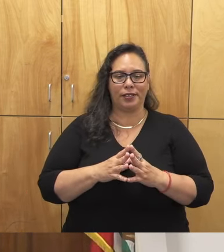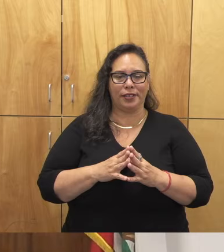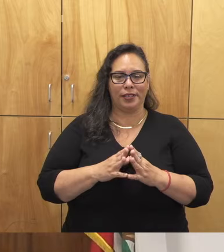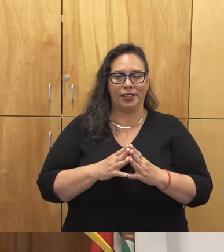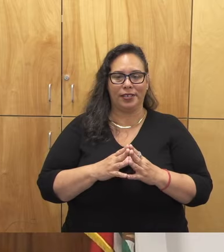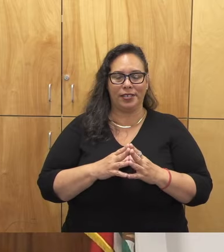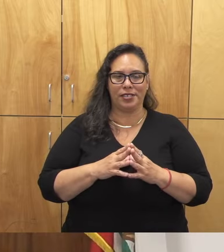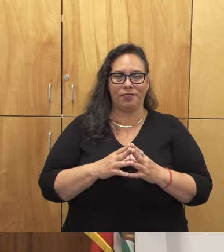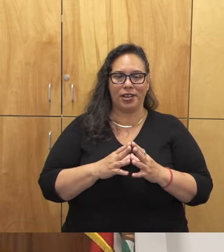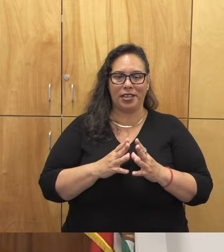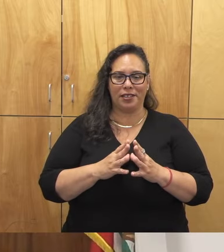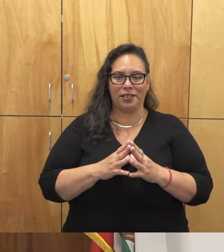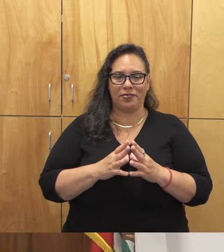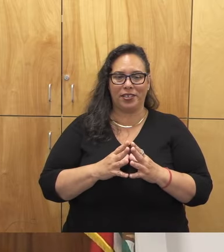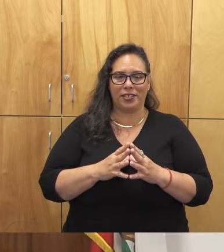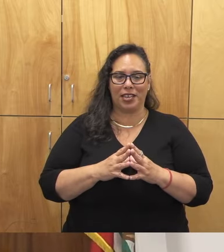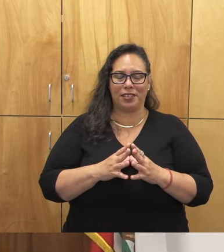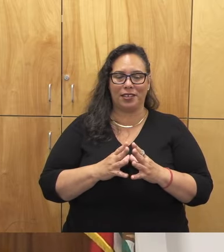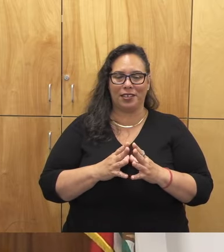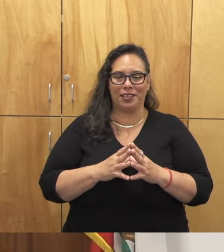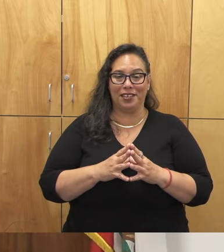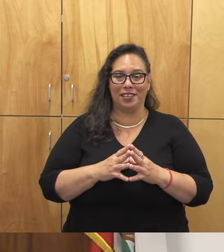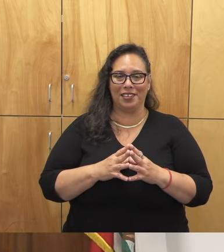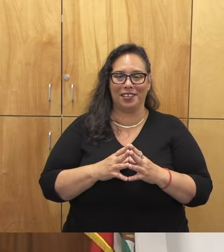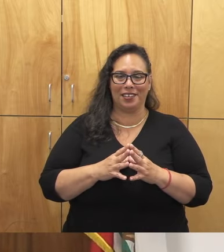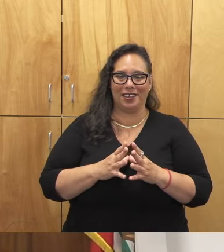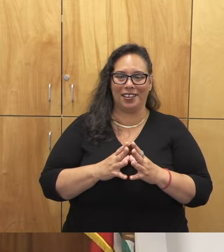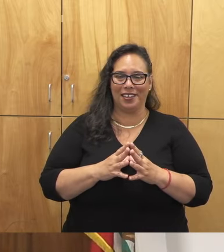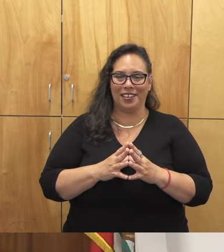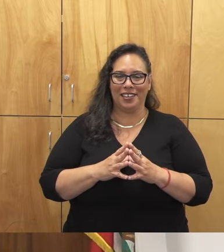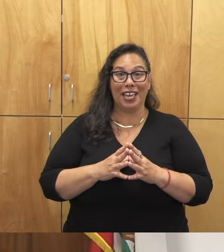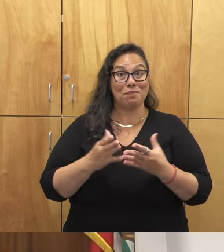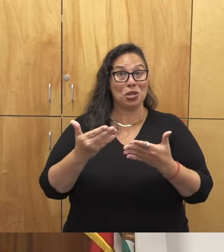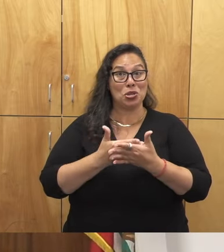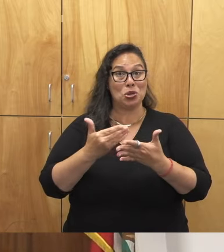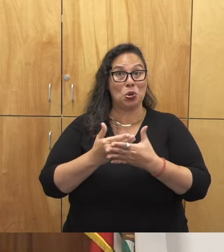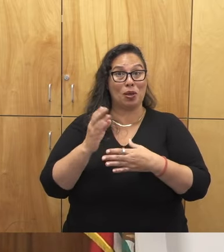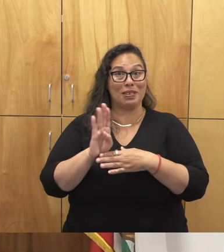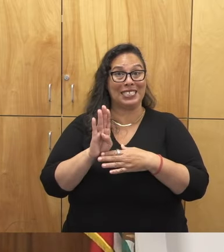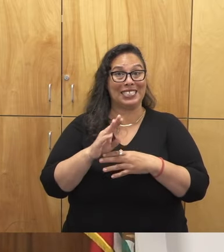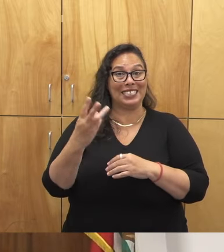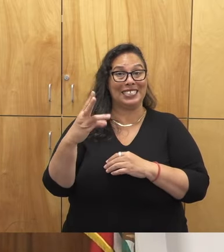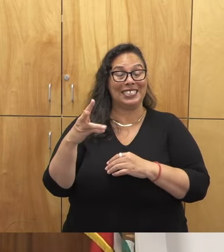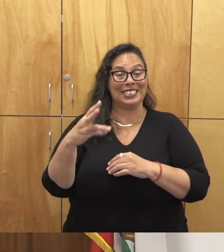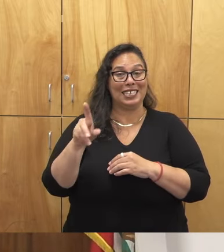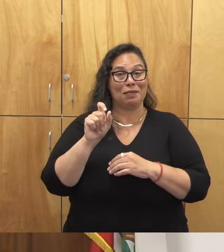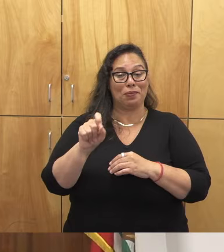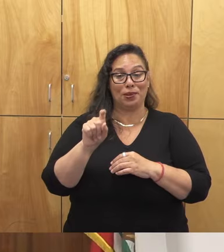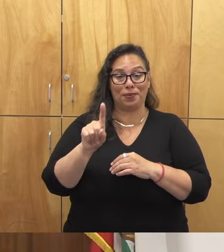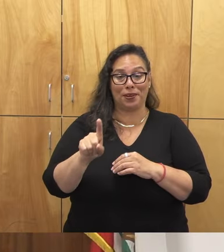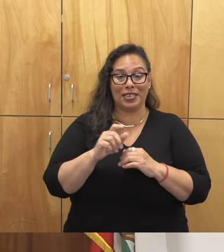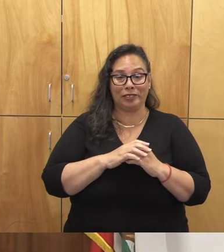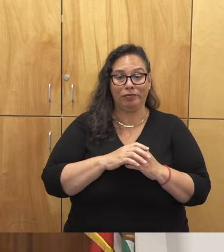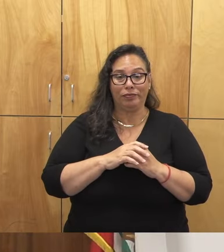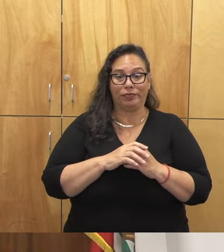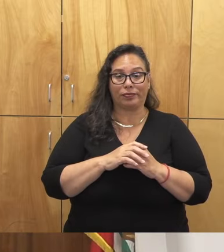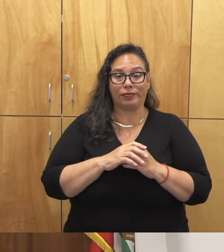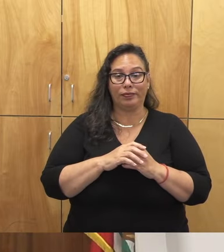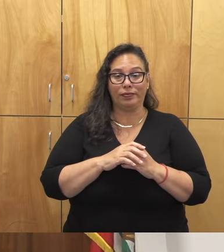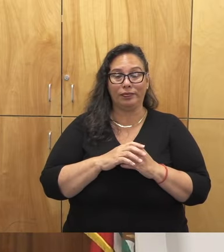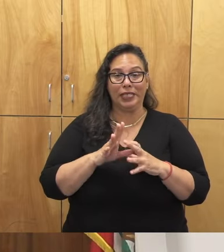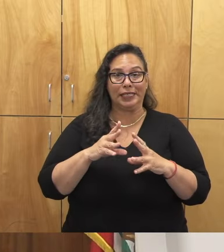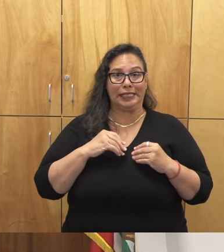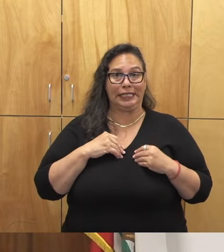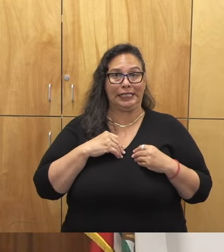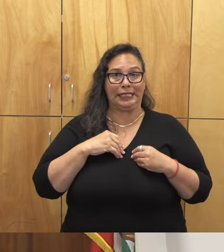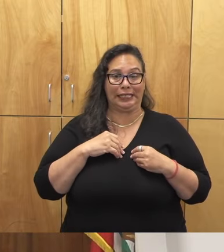Okay, next we have new business. 16.1 is adoption